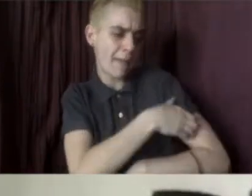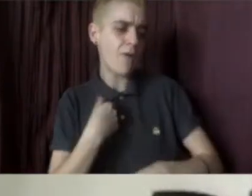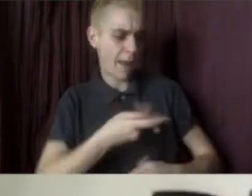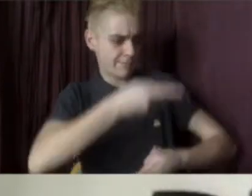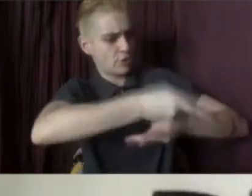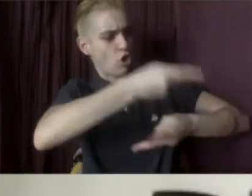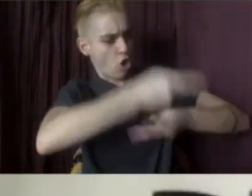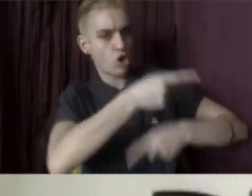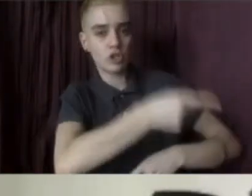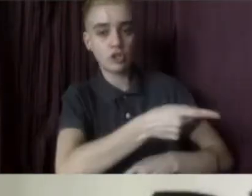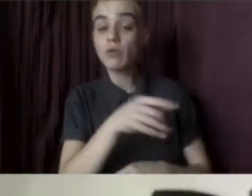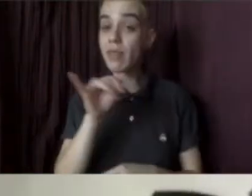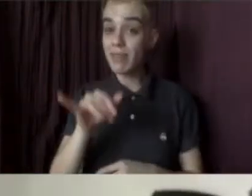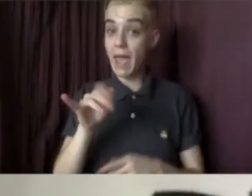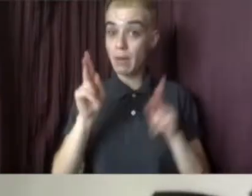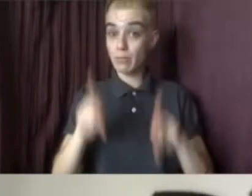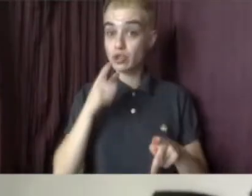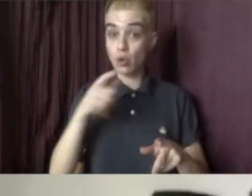vote.